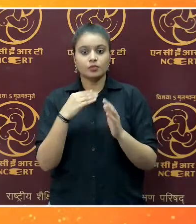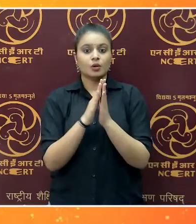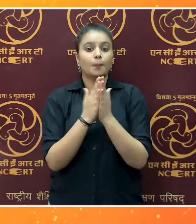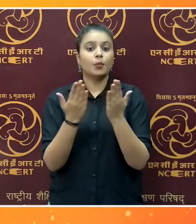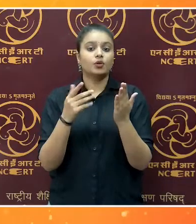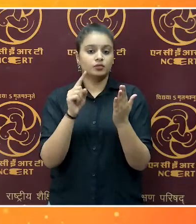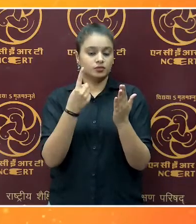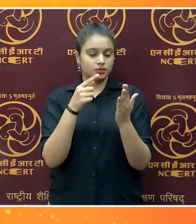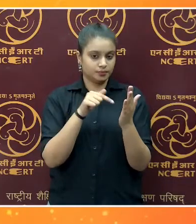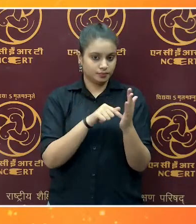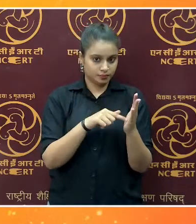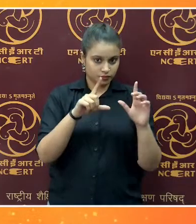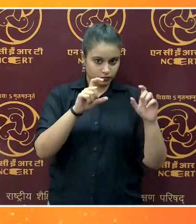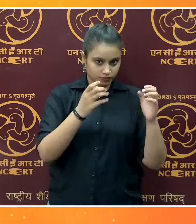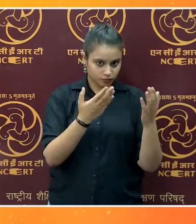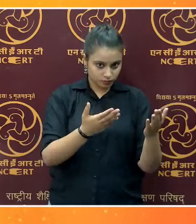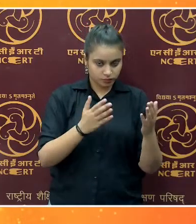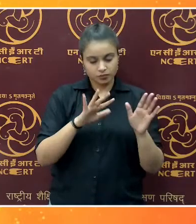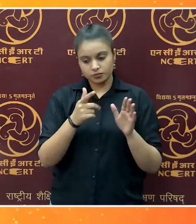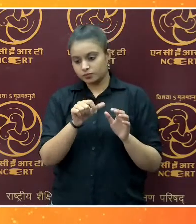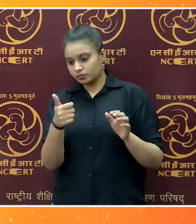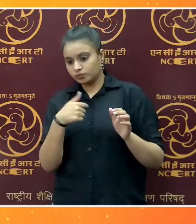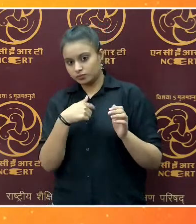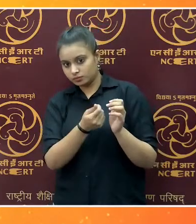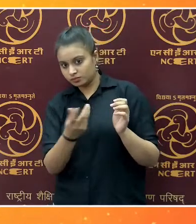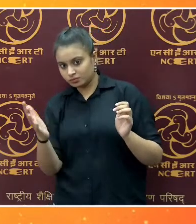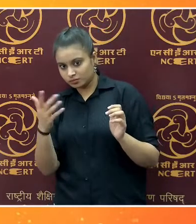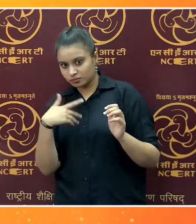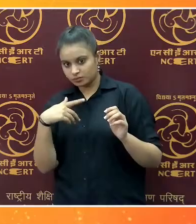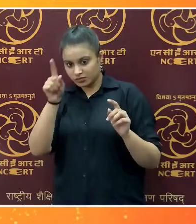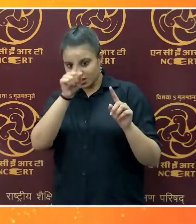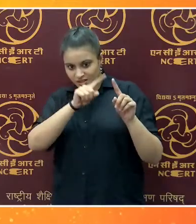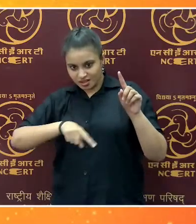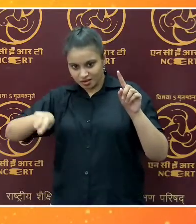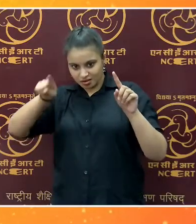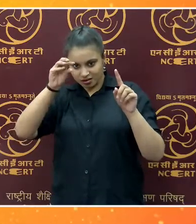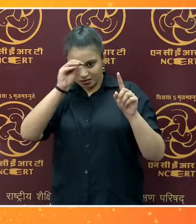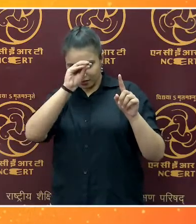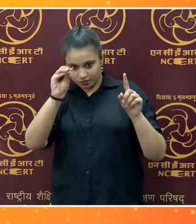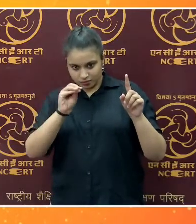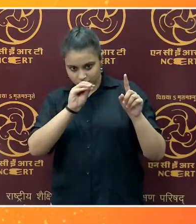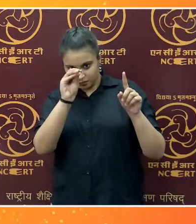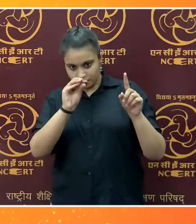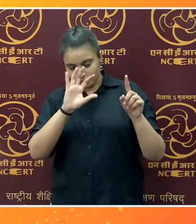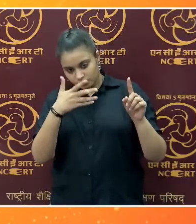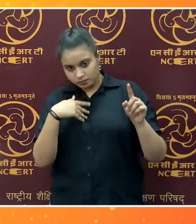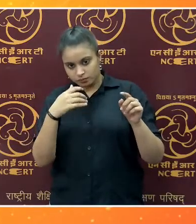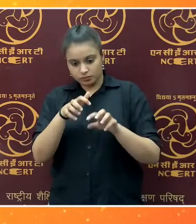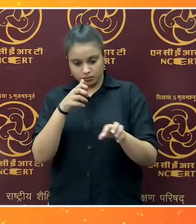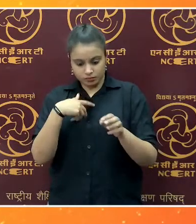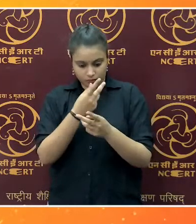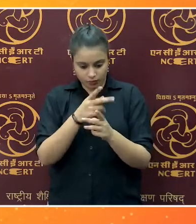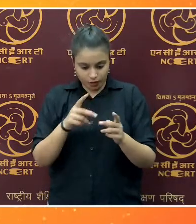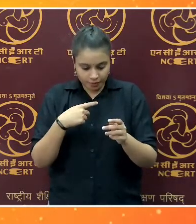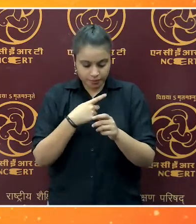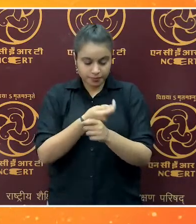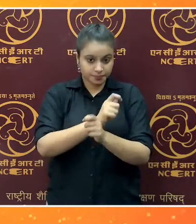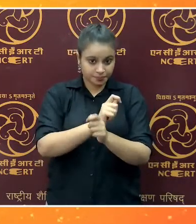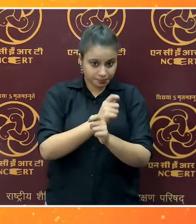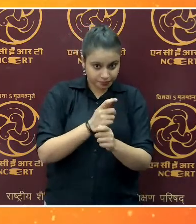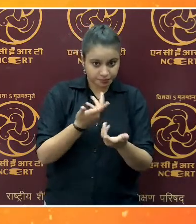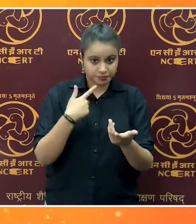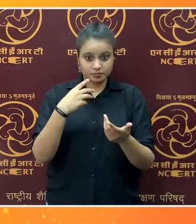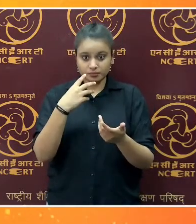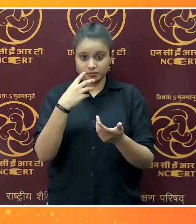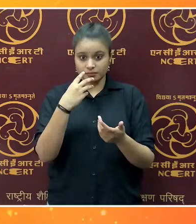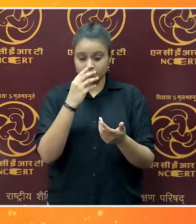and you can see the other characters in the circles, and everything else is animals. There's horse, there's cats, there's